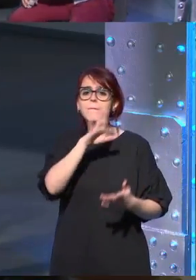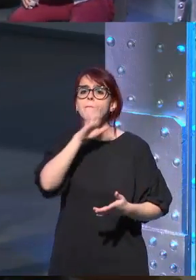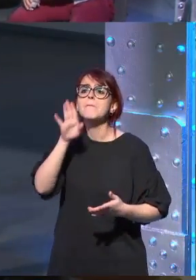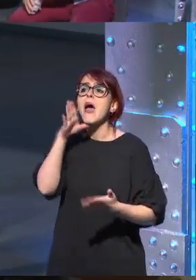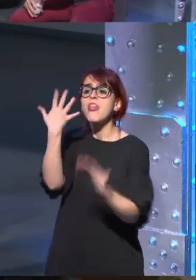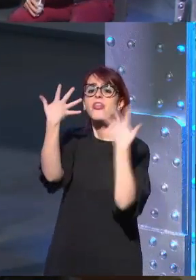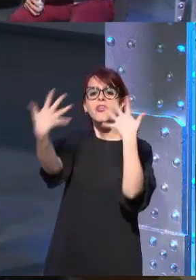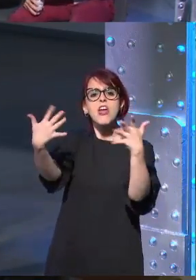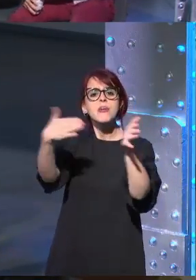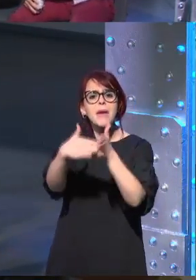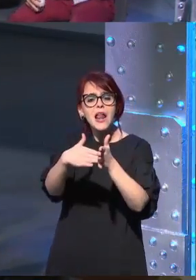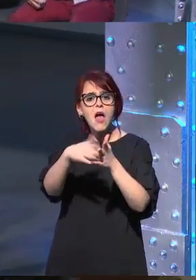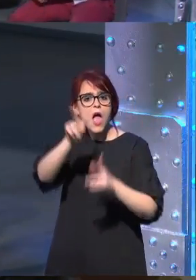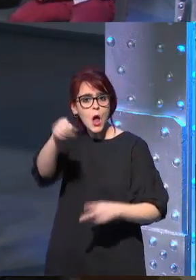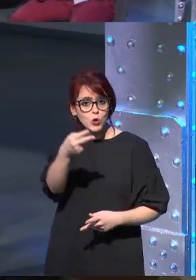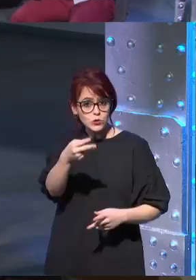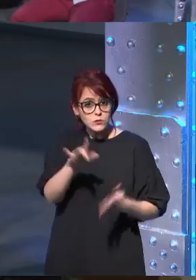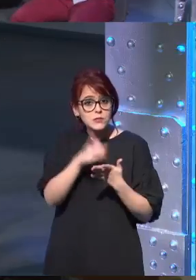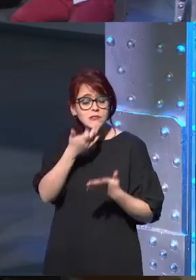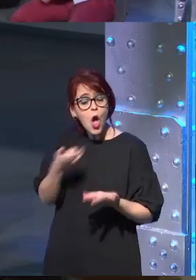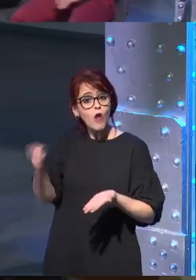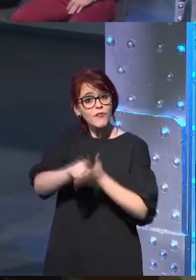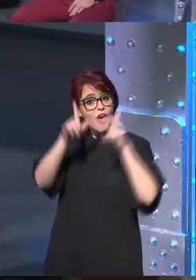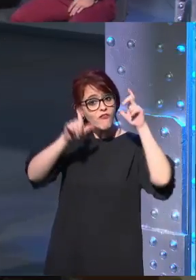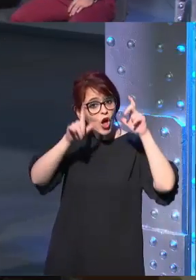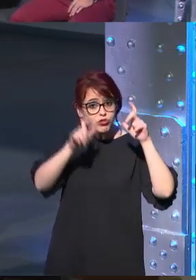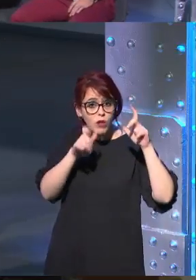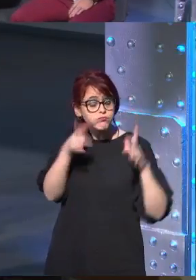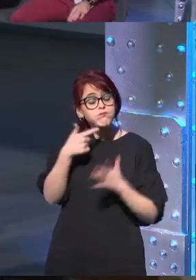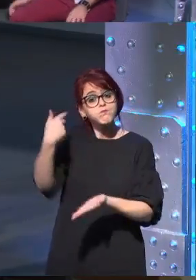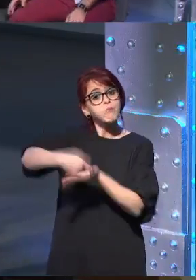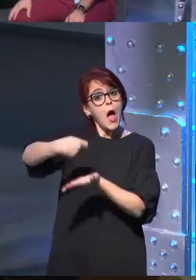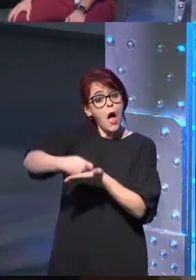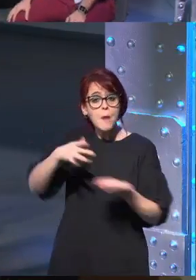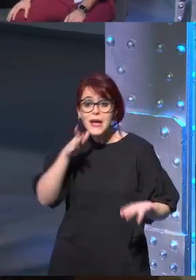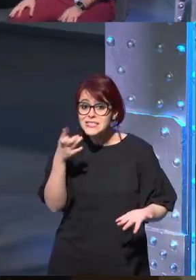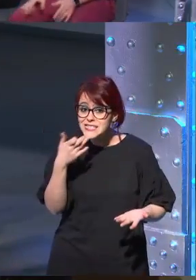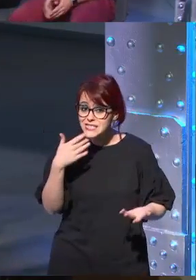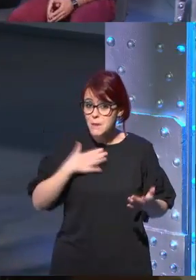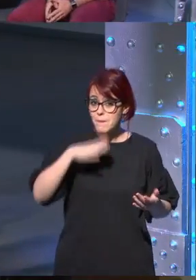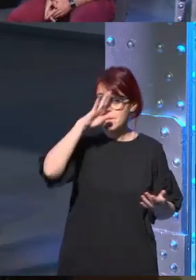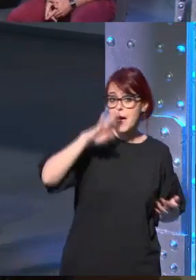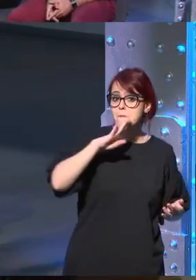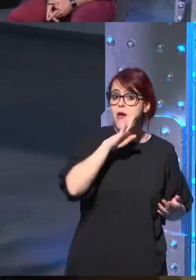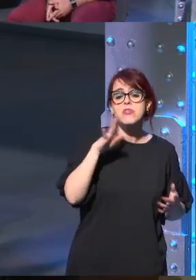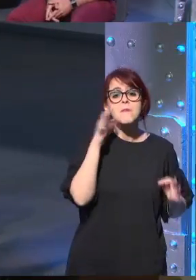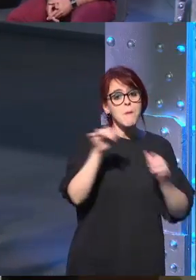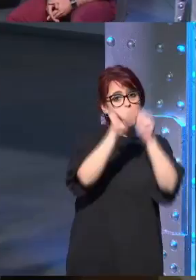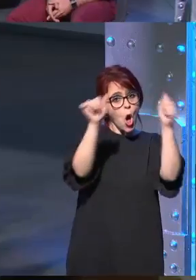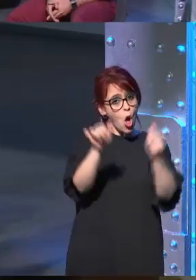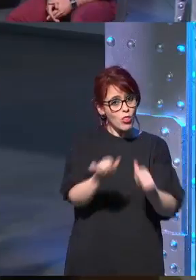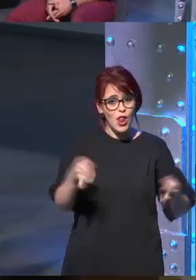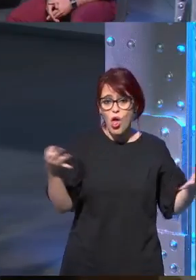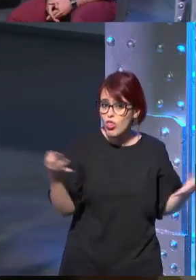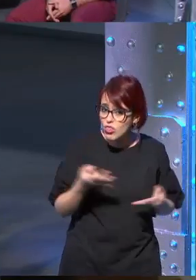anyone, then it's a rule. I read a piece of news where they talked about a kid who could ask